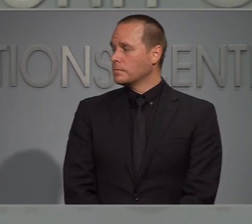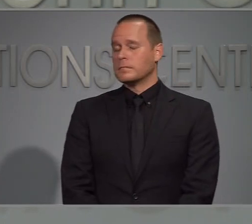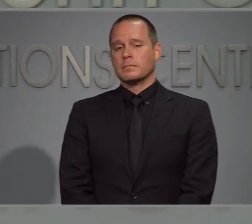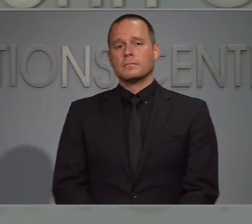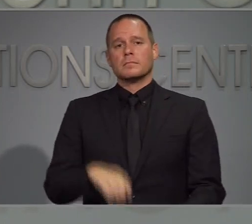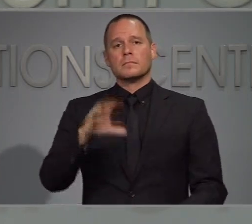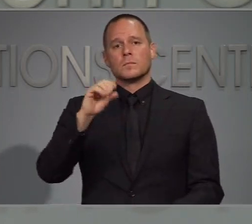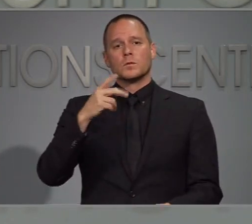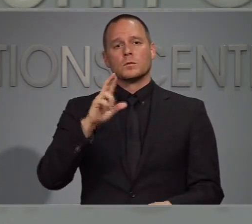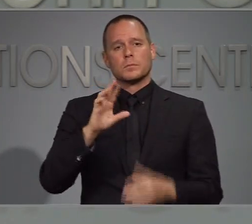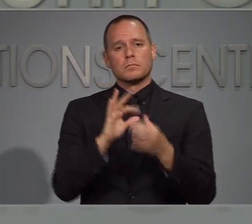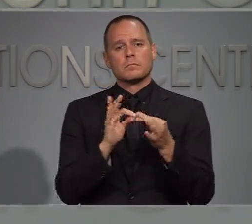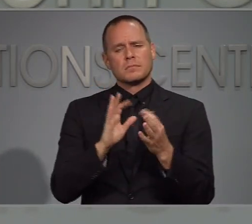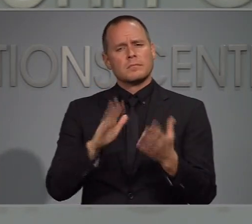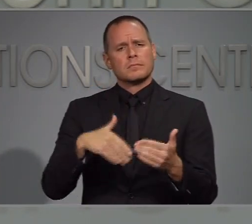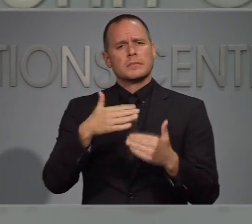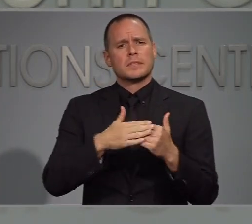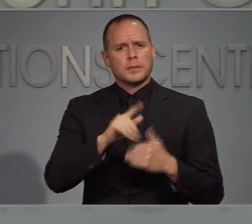Next question, please.